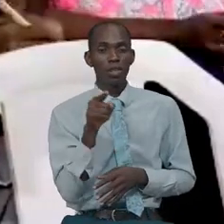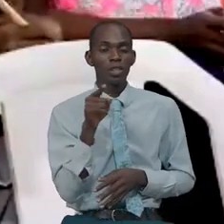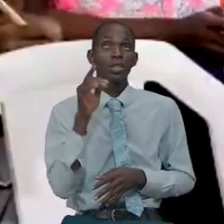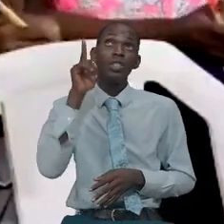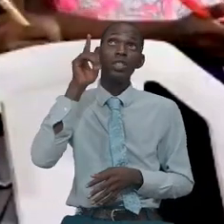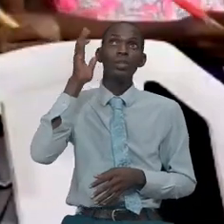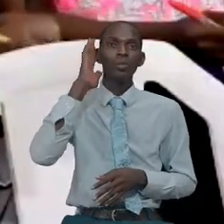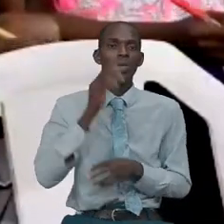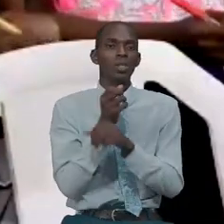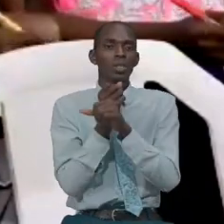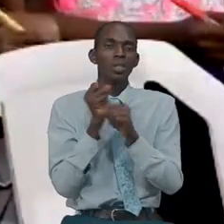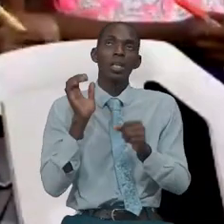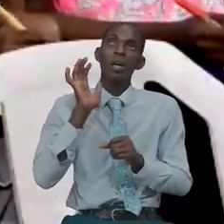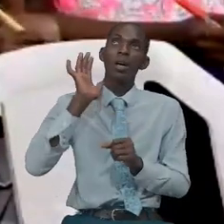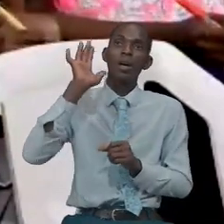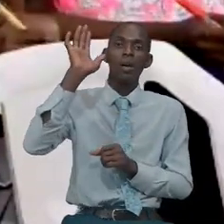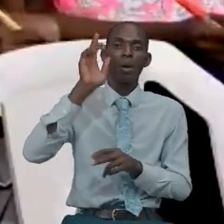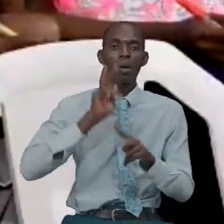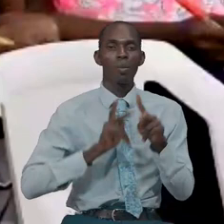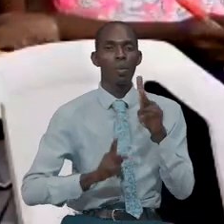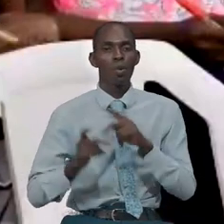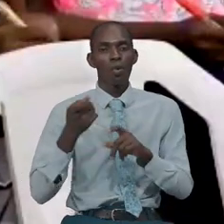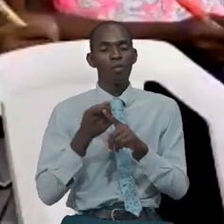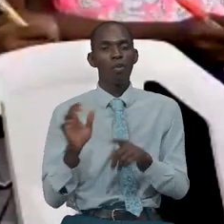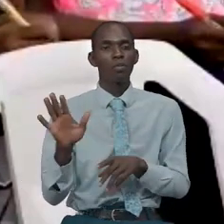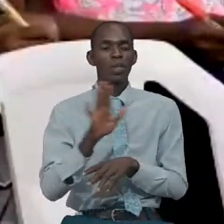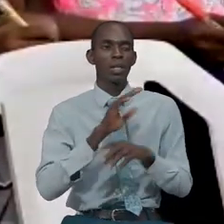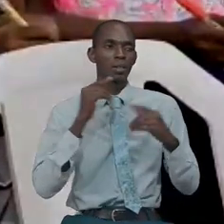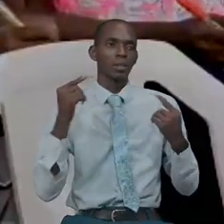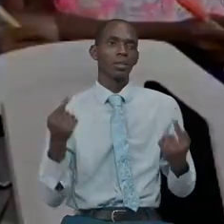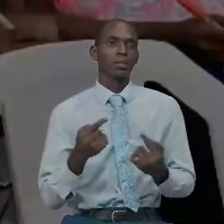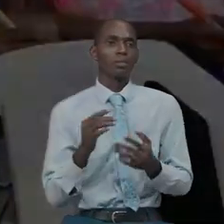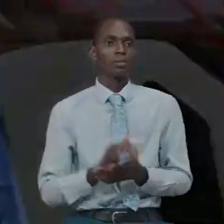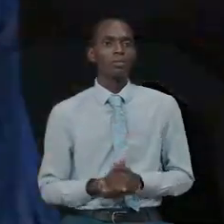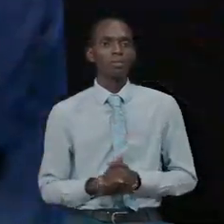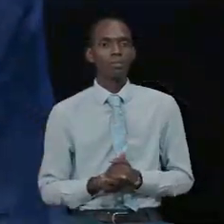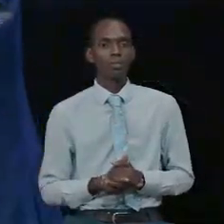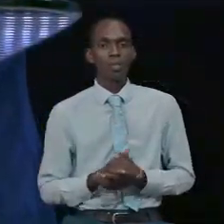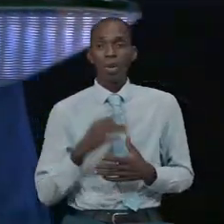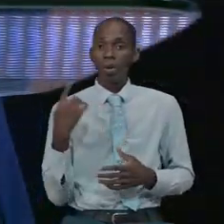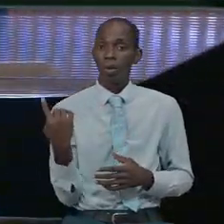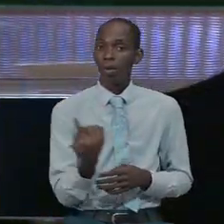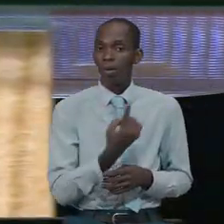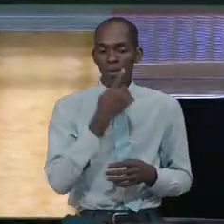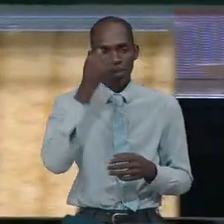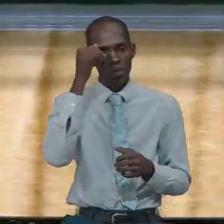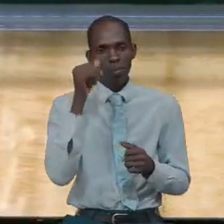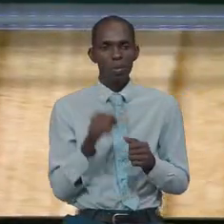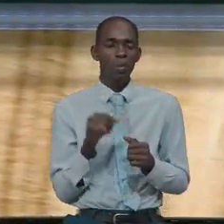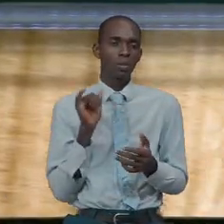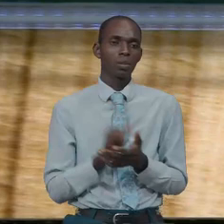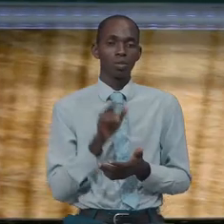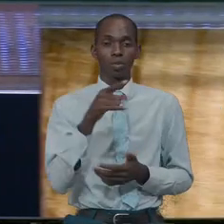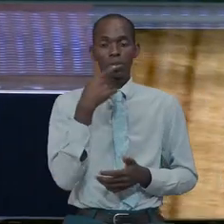save his people from their sins. Always remember that. You claim you